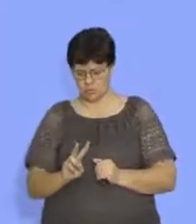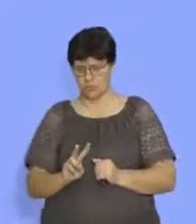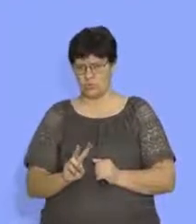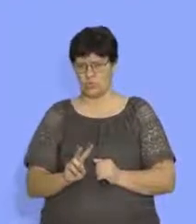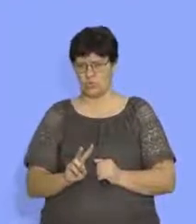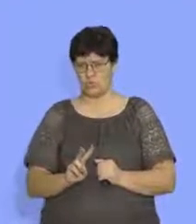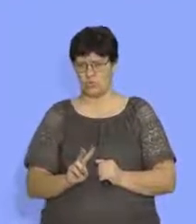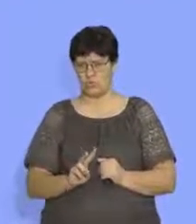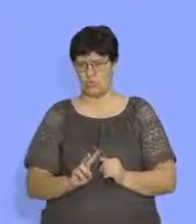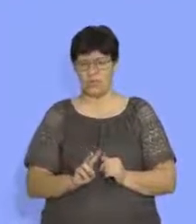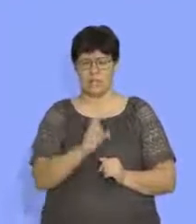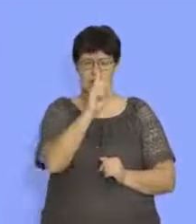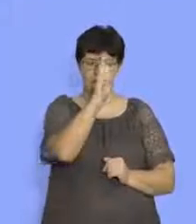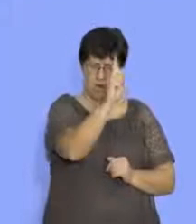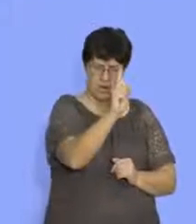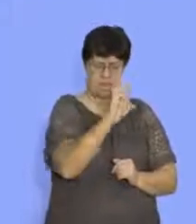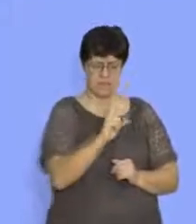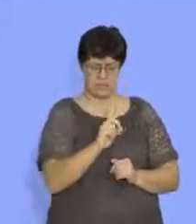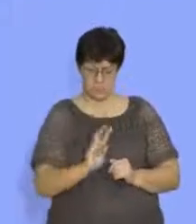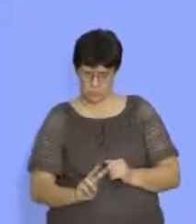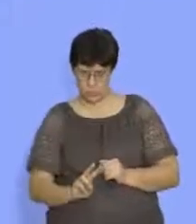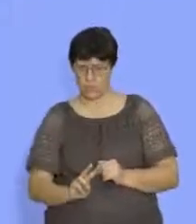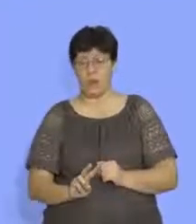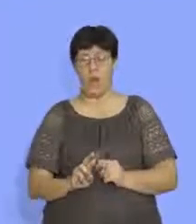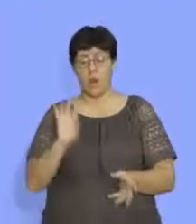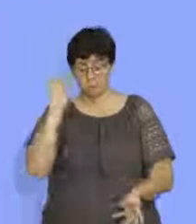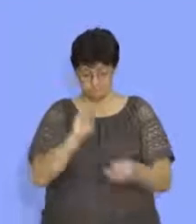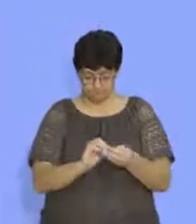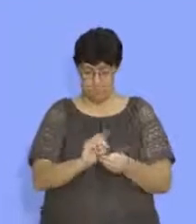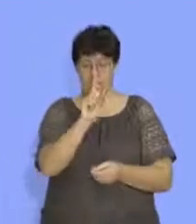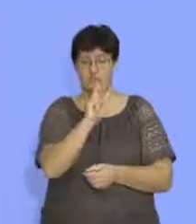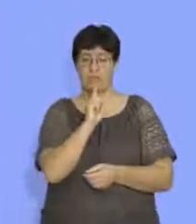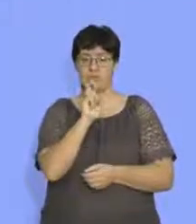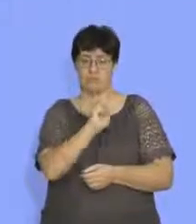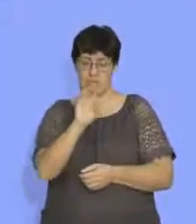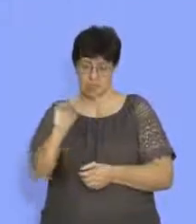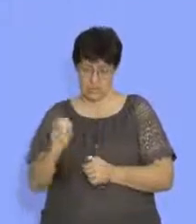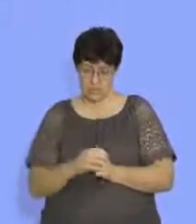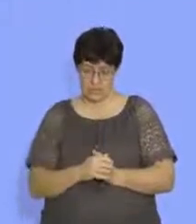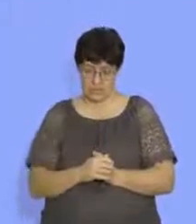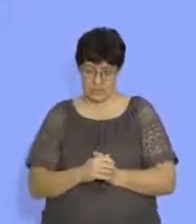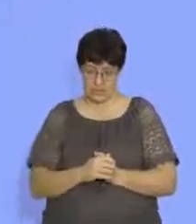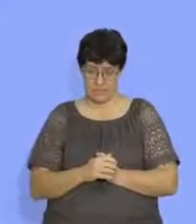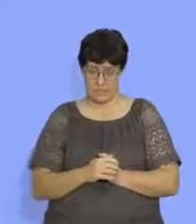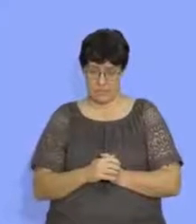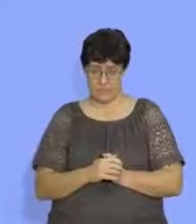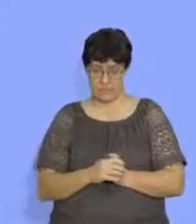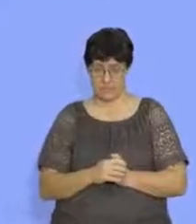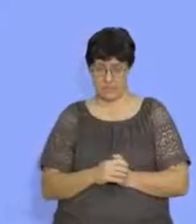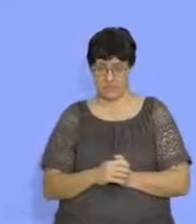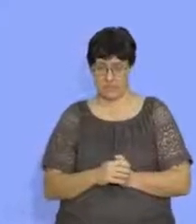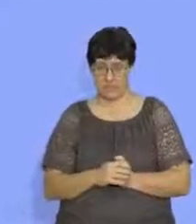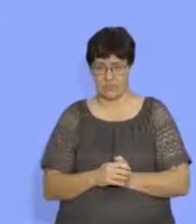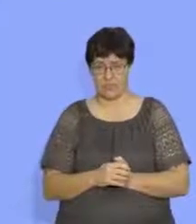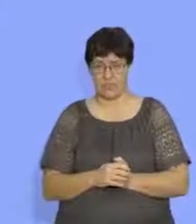D2, right? Let me call this D1, that D2. They must give me 1,200, right? So that's what I